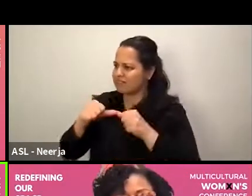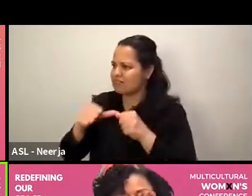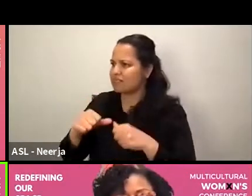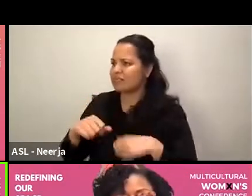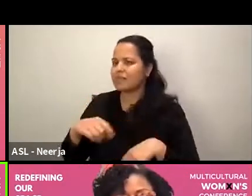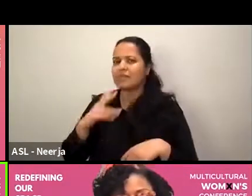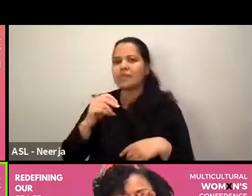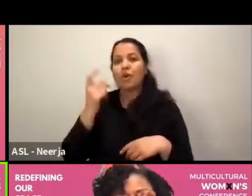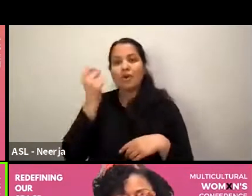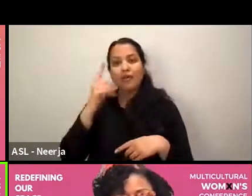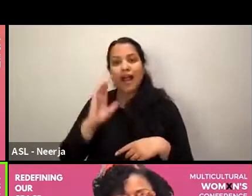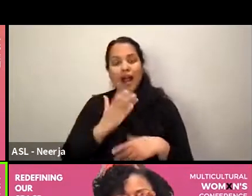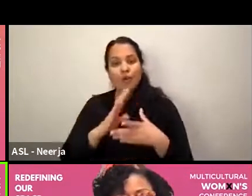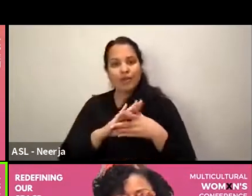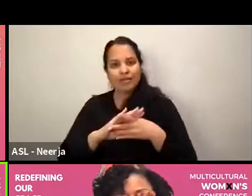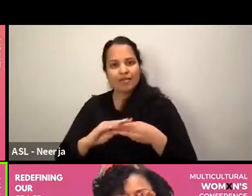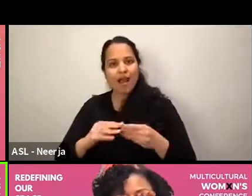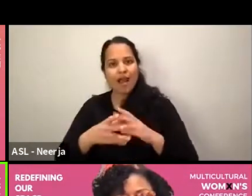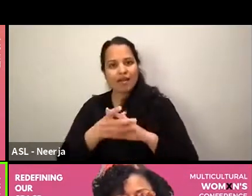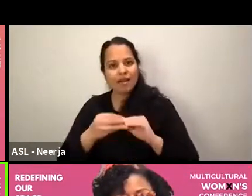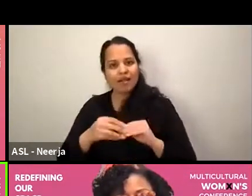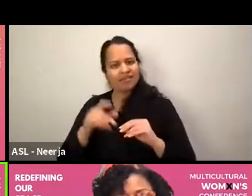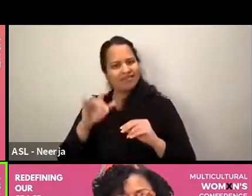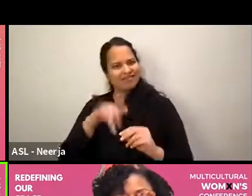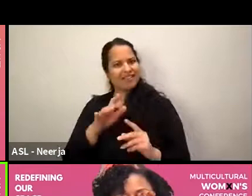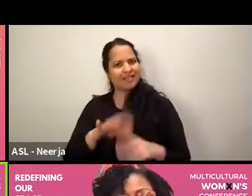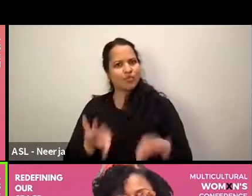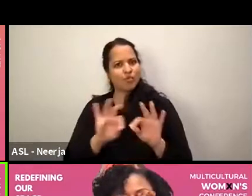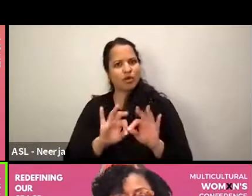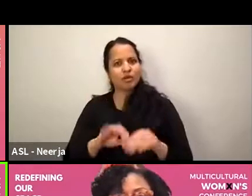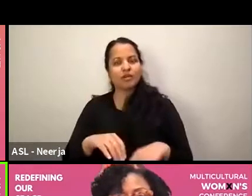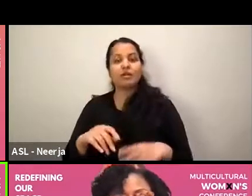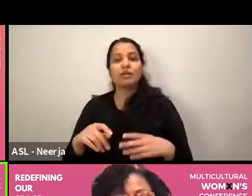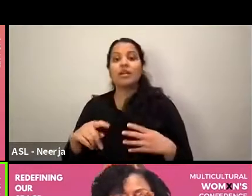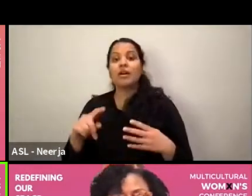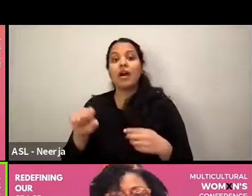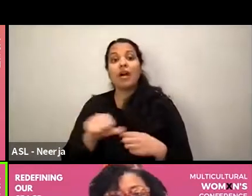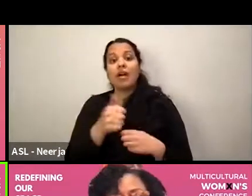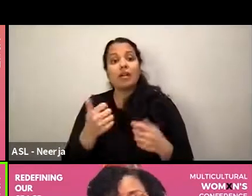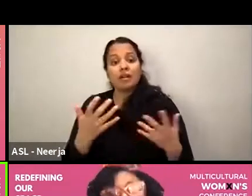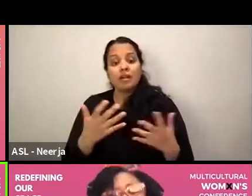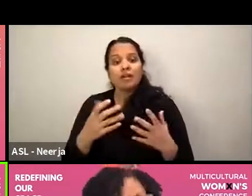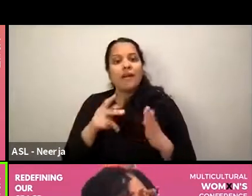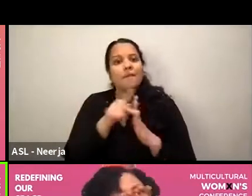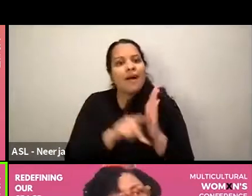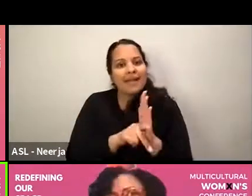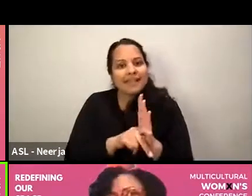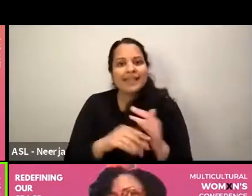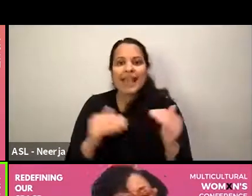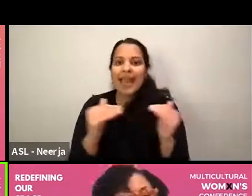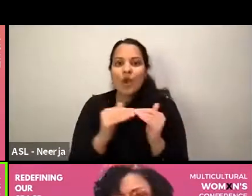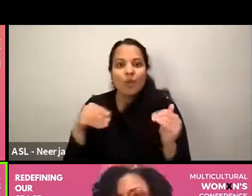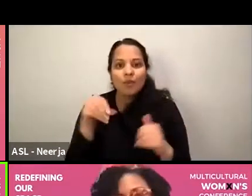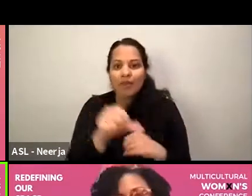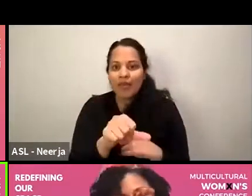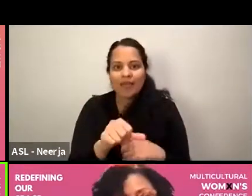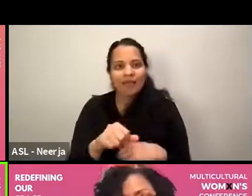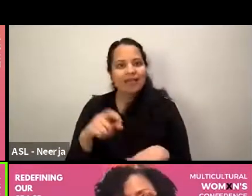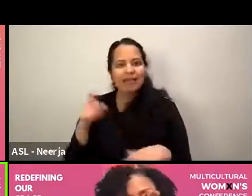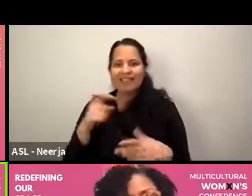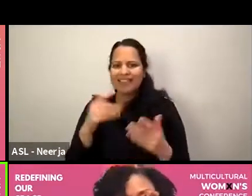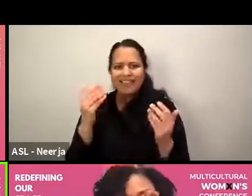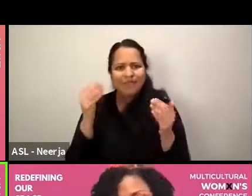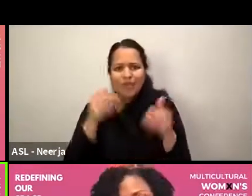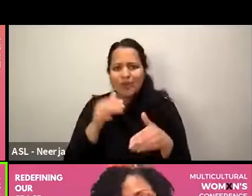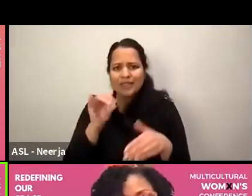narratives that we build, I think it's really important. I would say the other one is policy, equal pay, right? Let's really focus on equal pay. Latinas